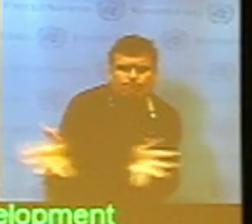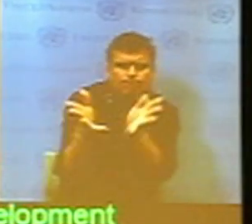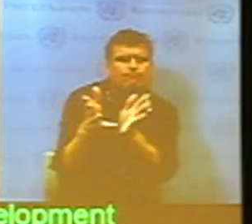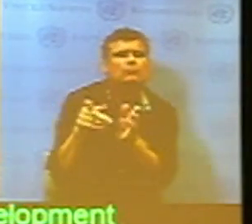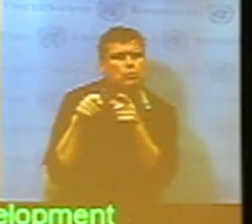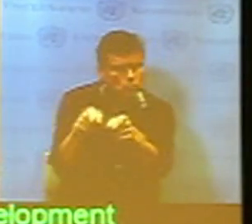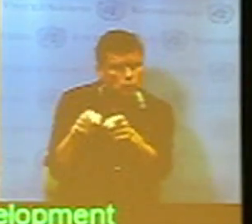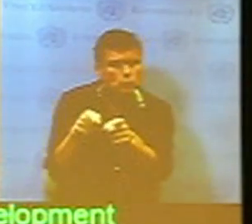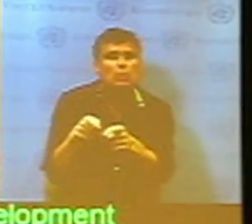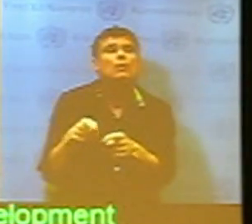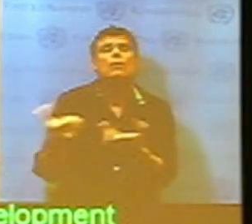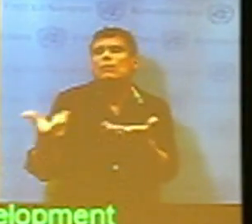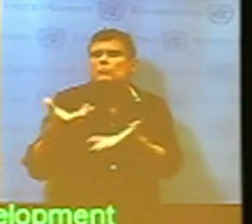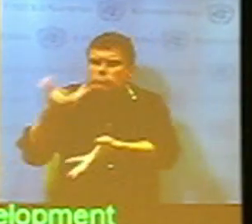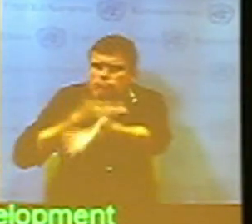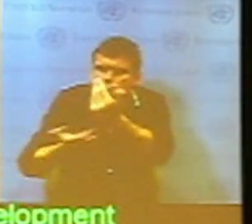compacts.